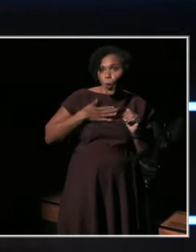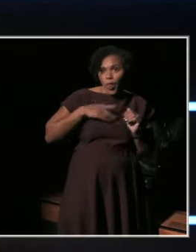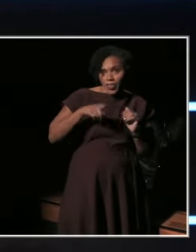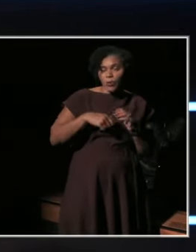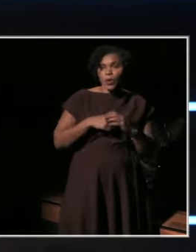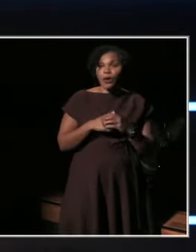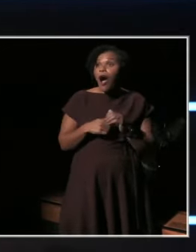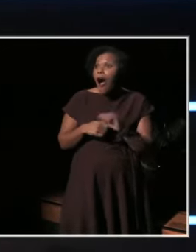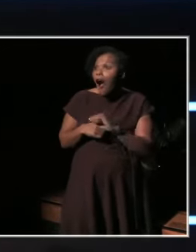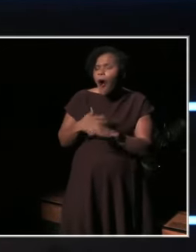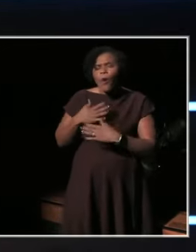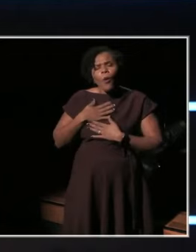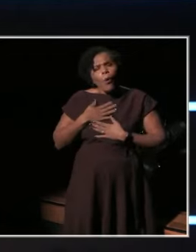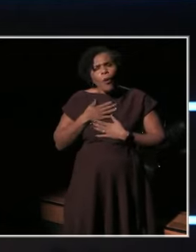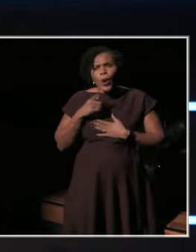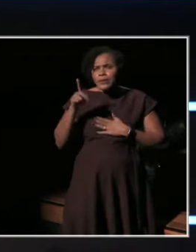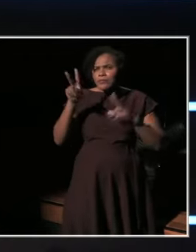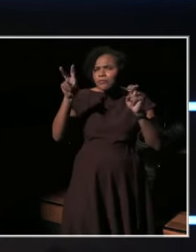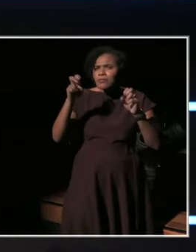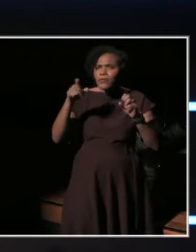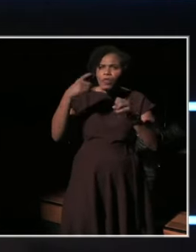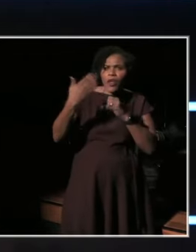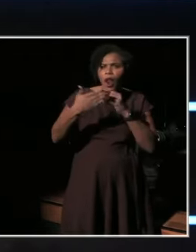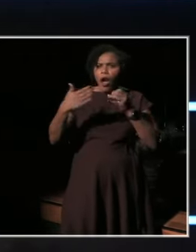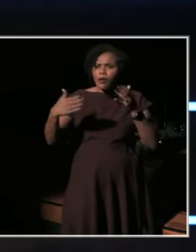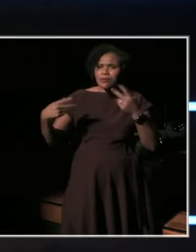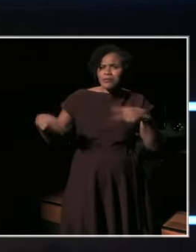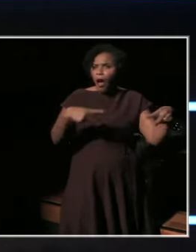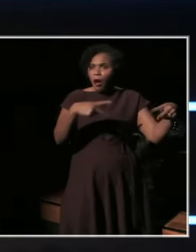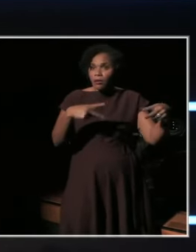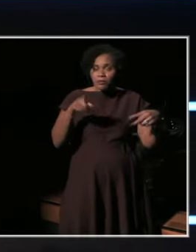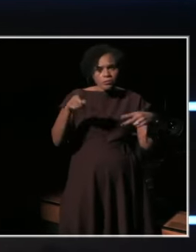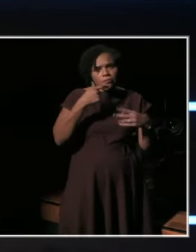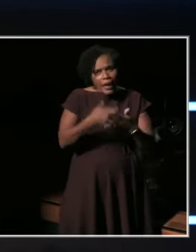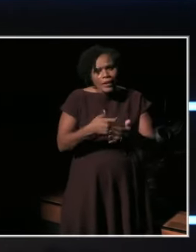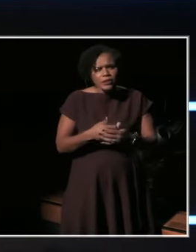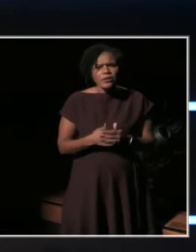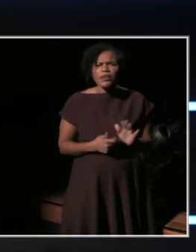basketball. Oh, yeah, I loved that. The Last Dance. That was amazing. No,